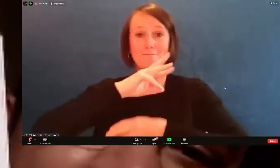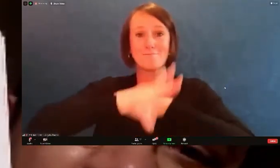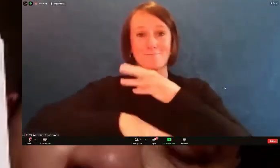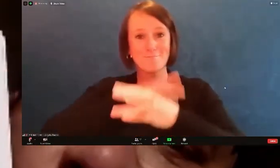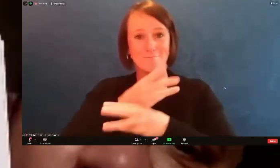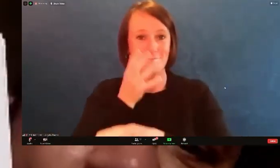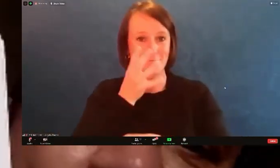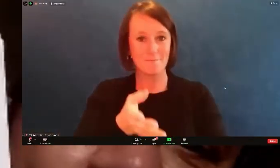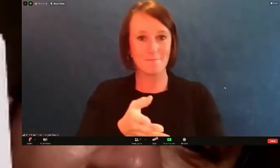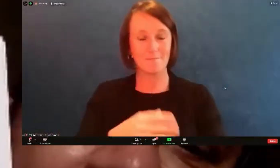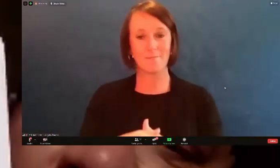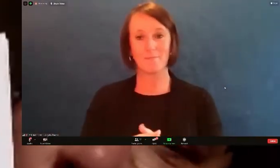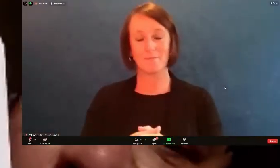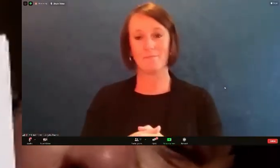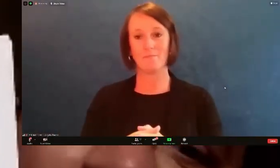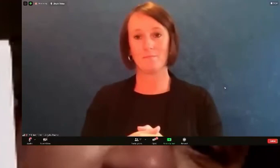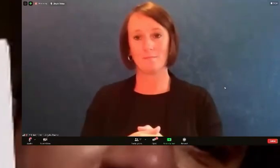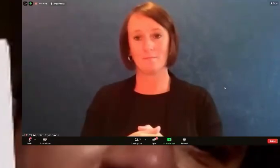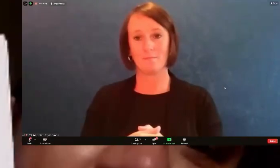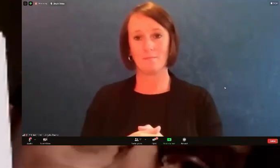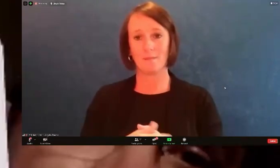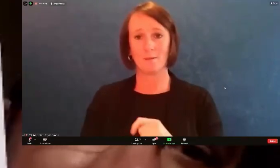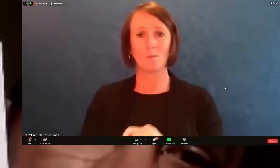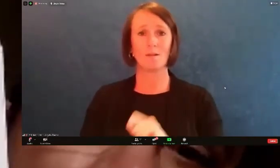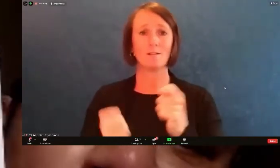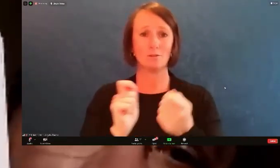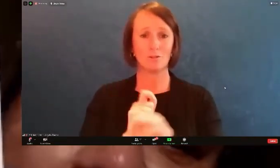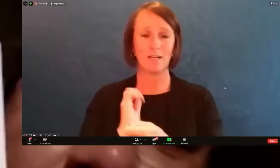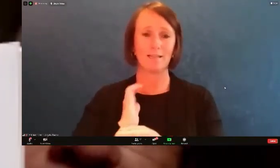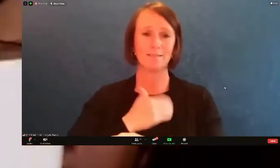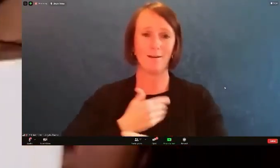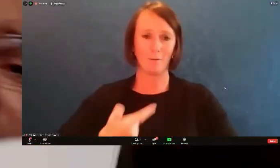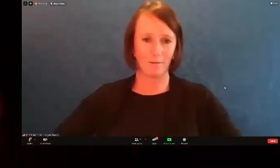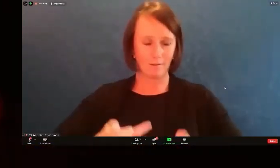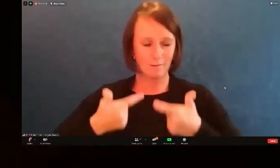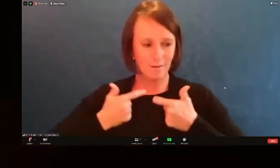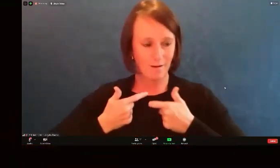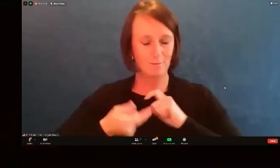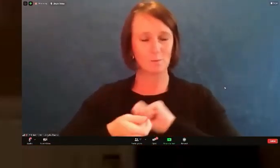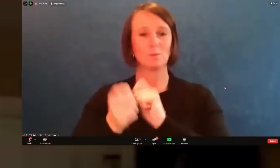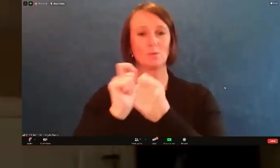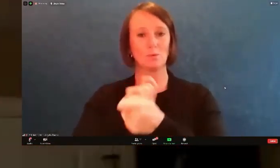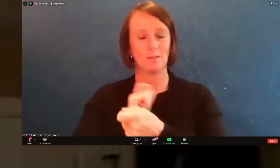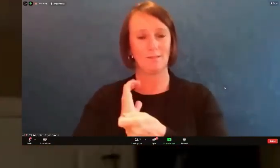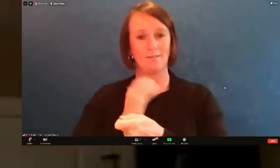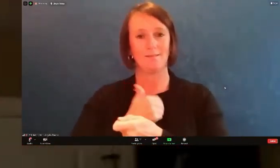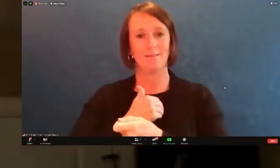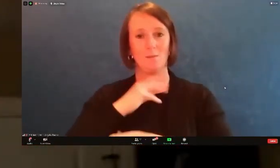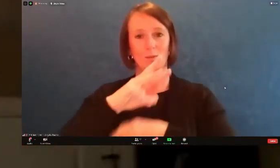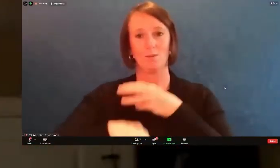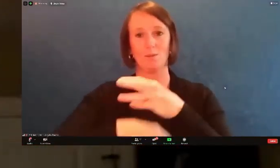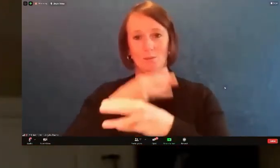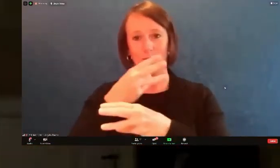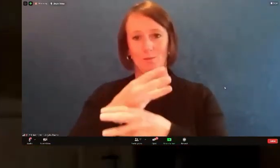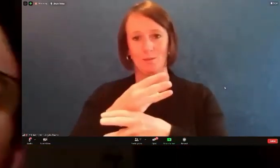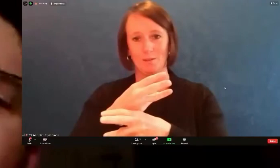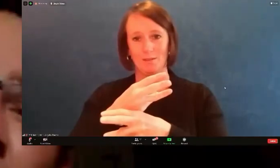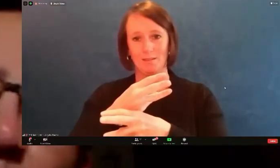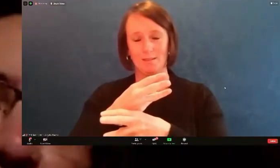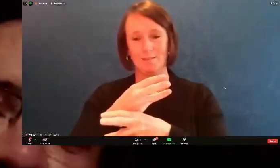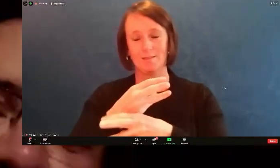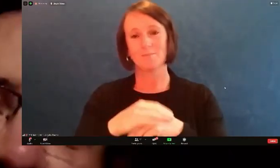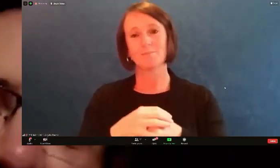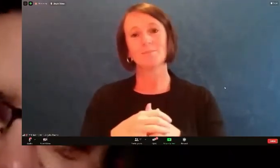someone so small, you're about to change our lives. For someone so small, you